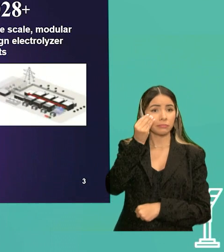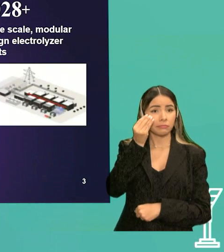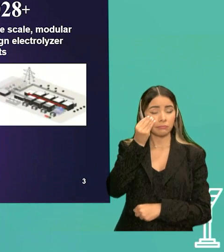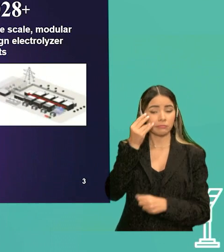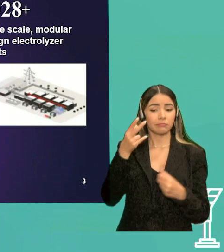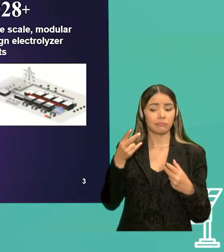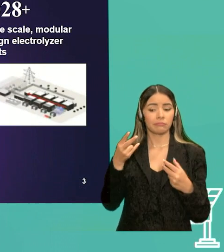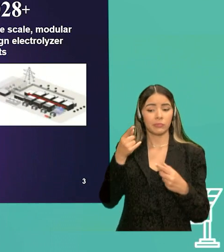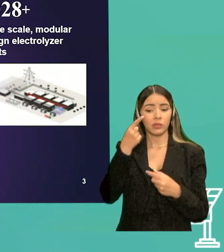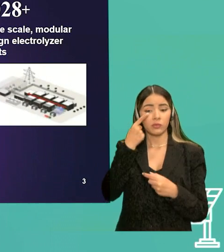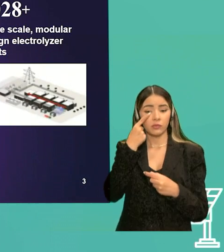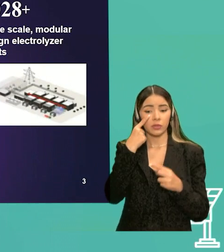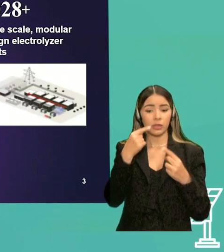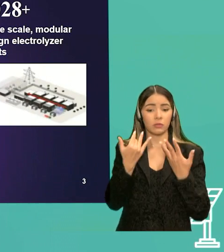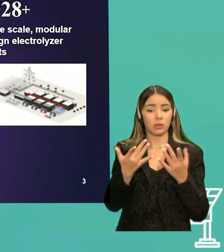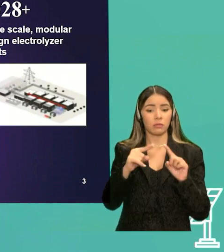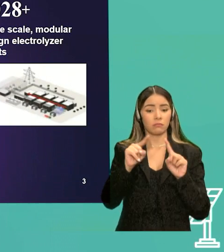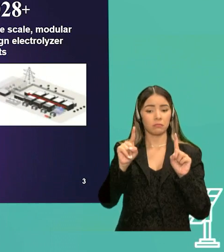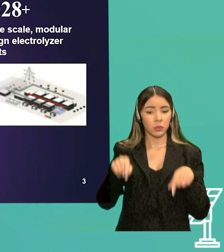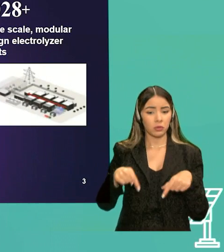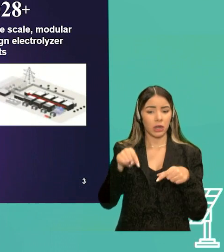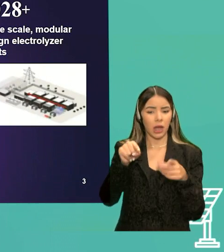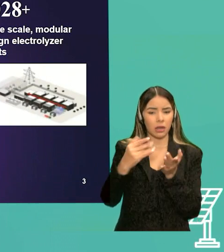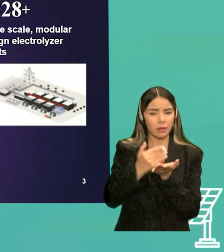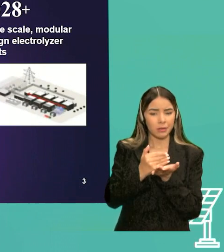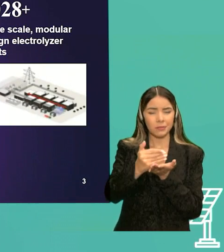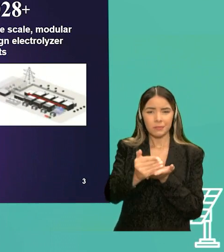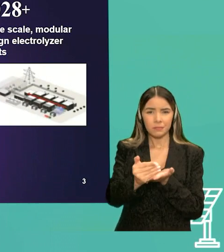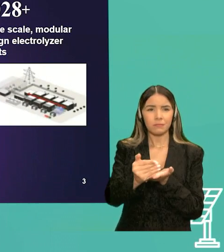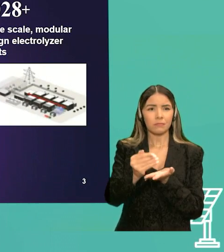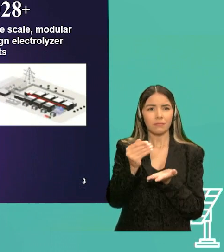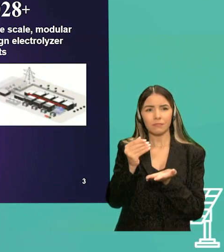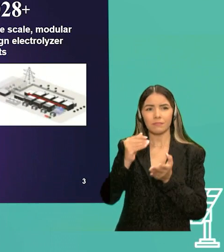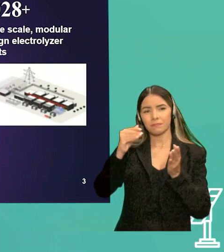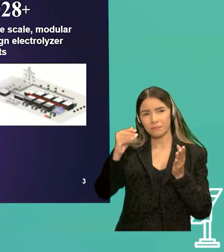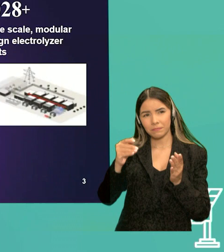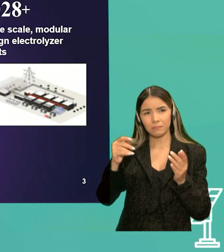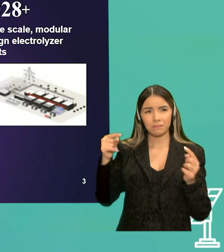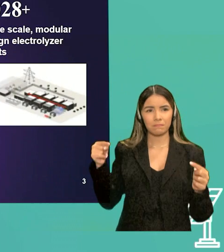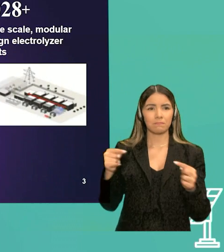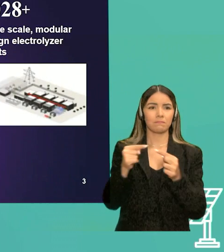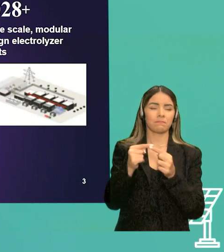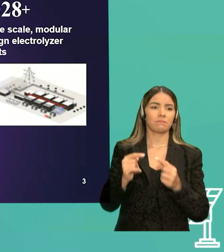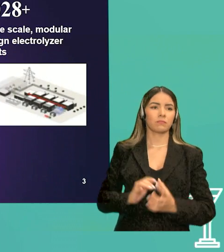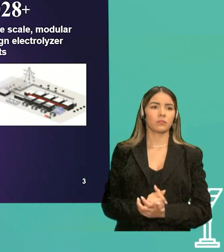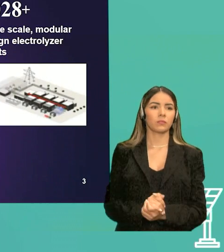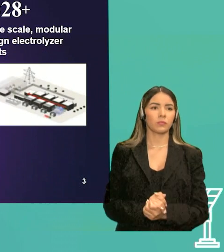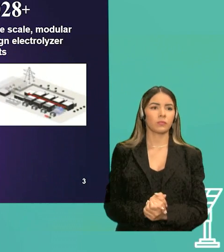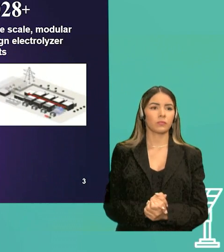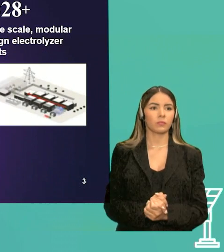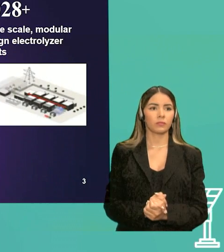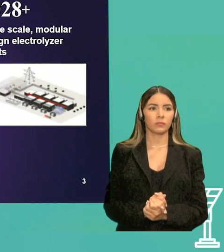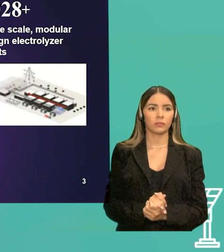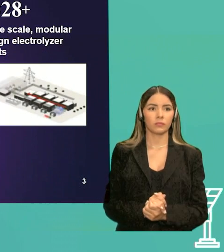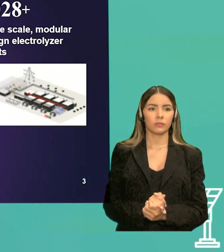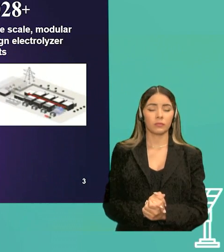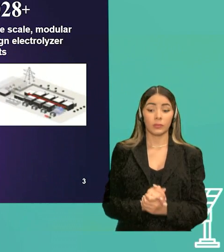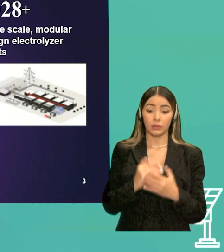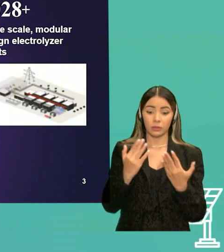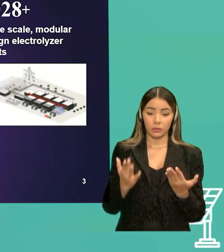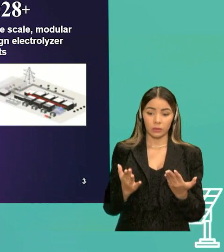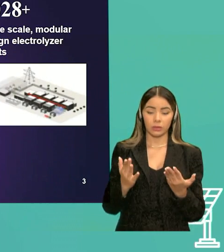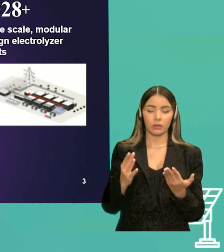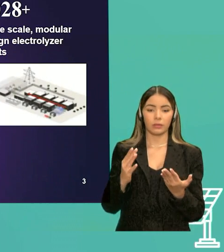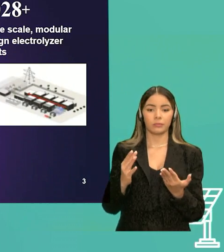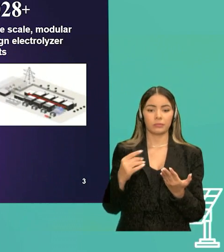we see the projects becoming each day more feasible. And to address this demand, we keep